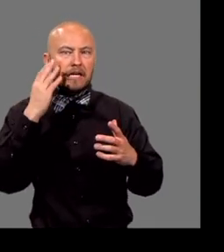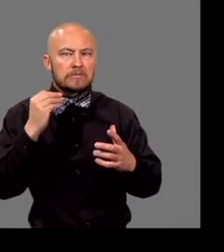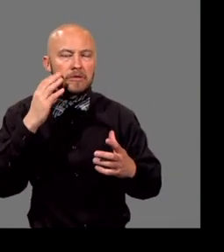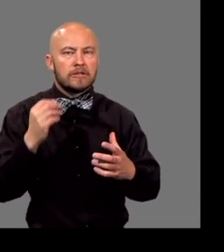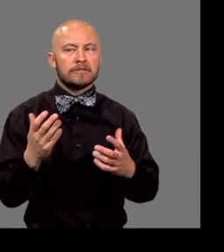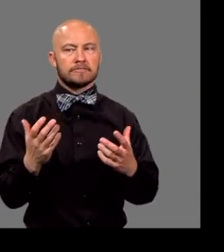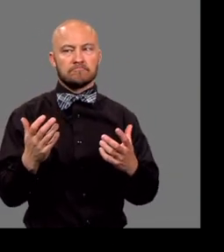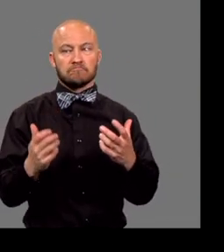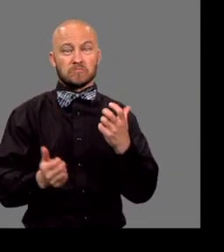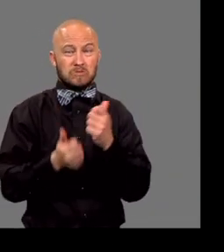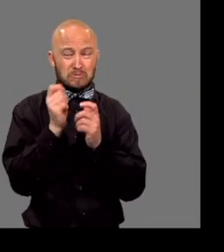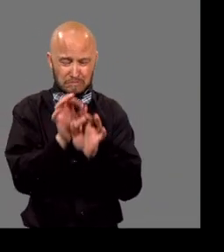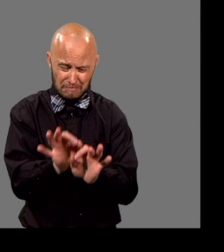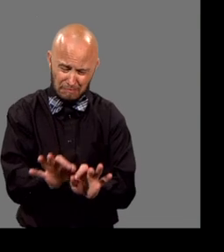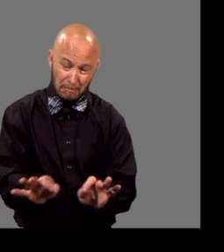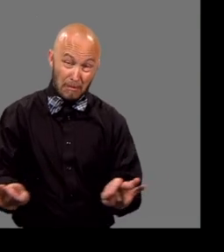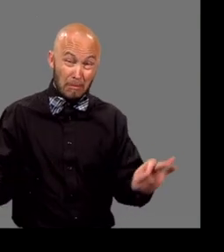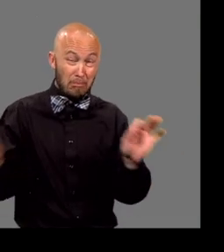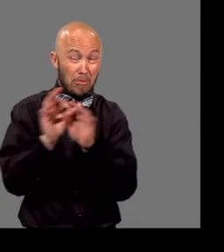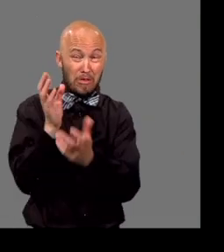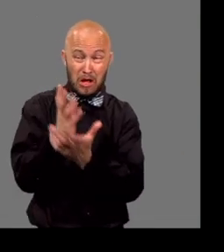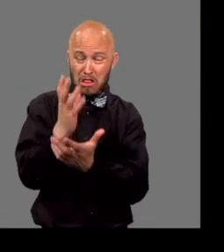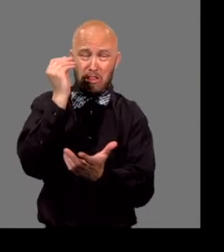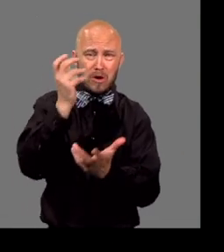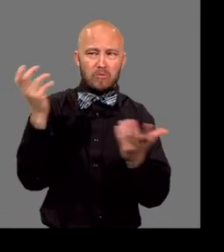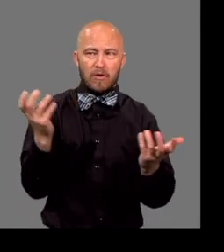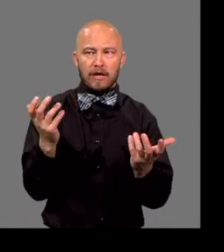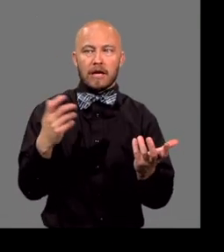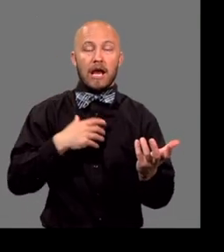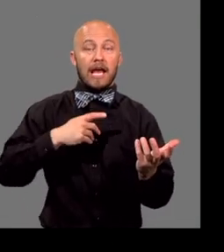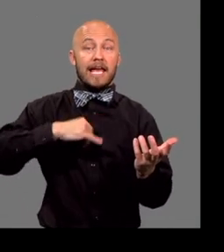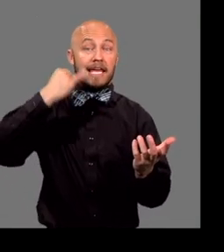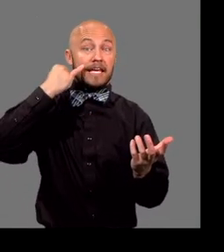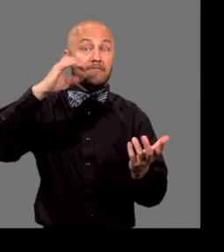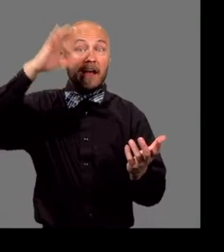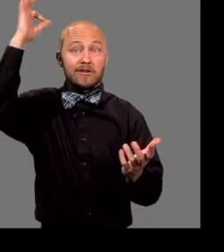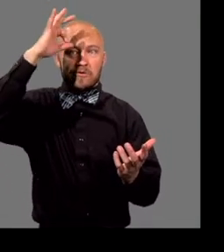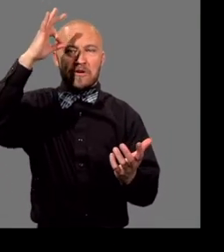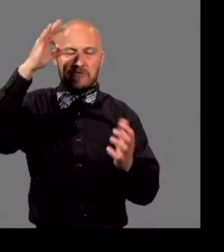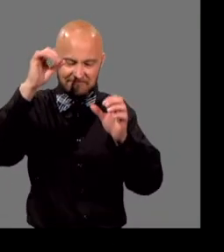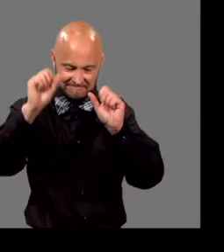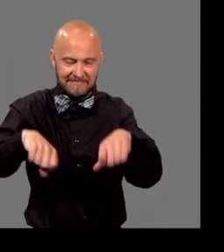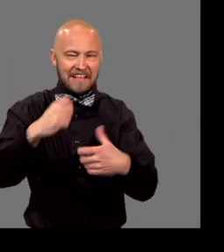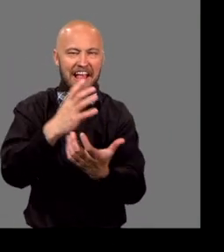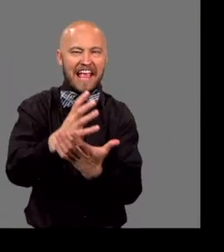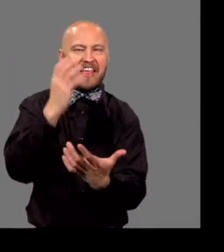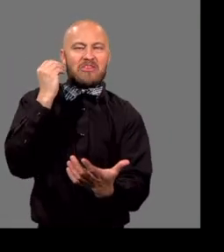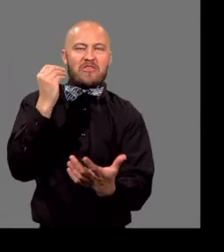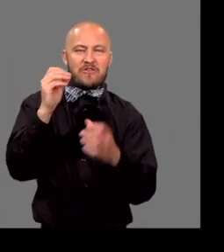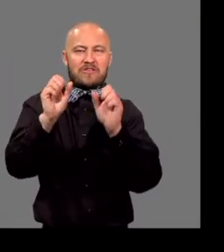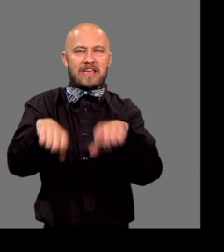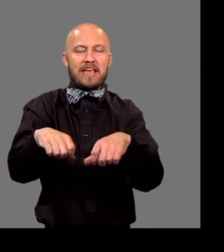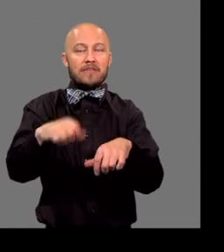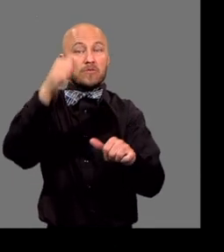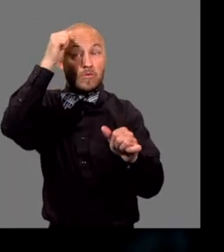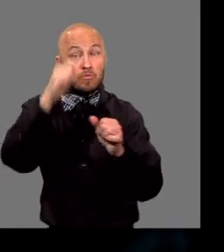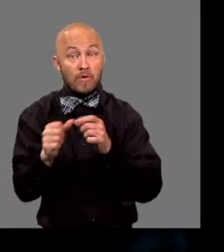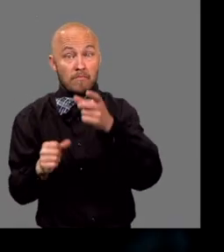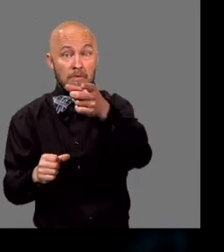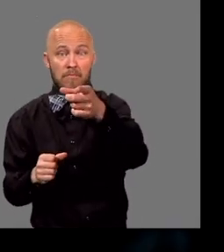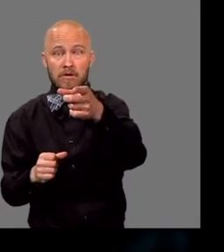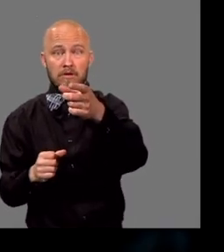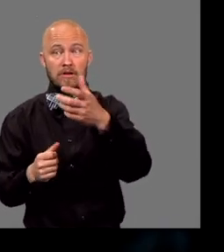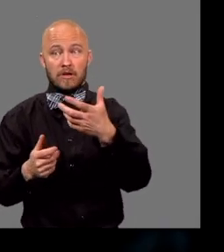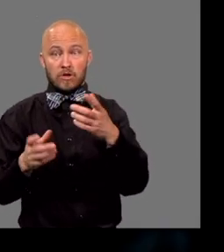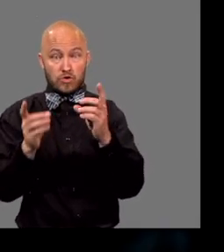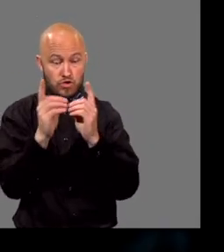the most important thing I'd learned in college was that what I didn't know, I could learn. Remember that.